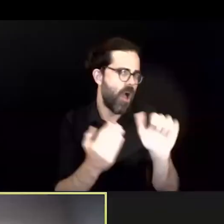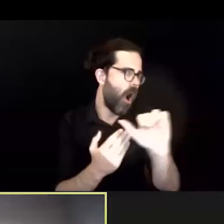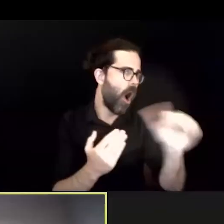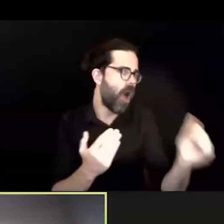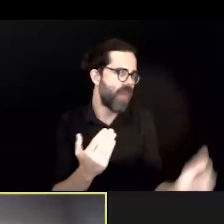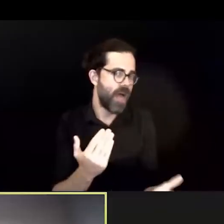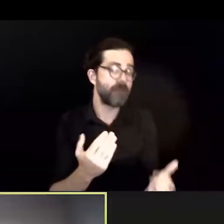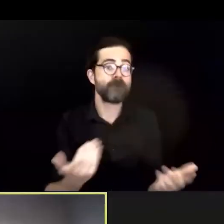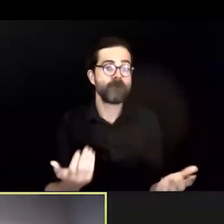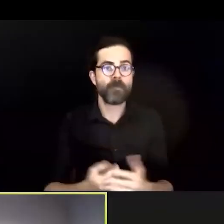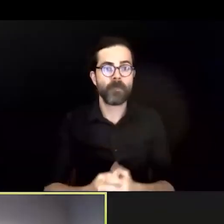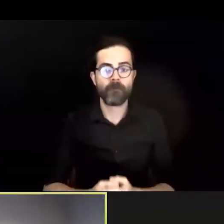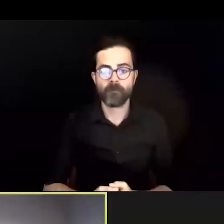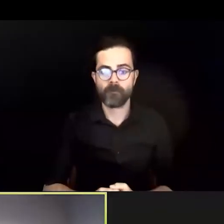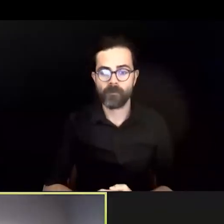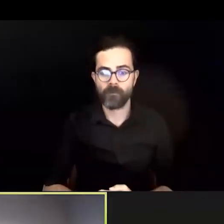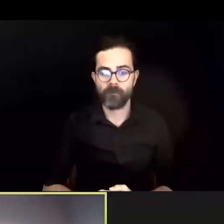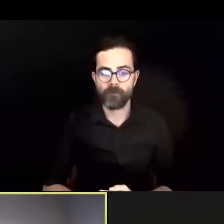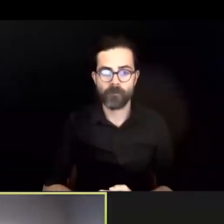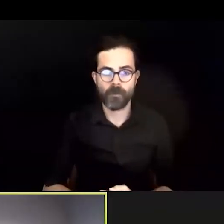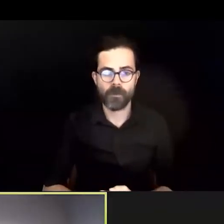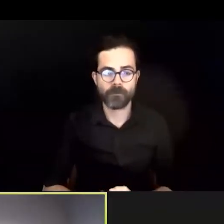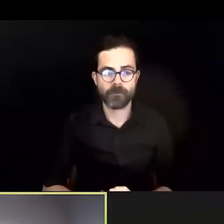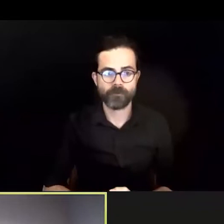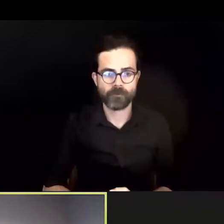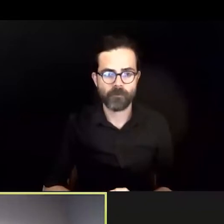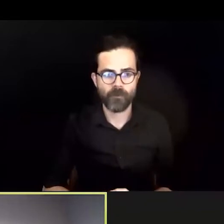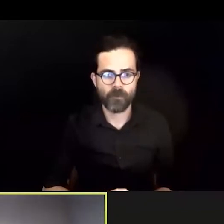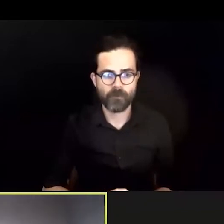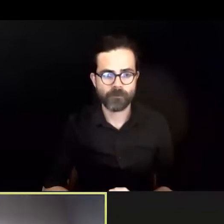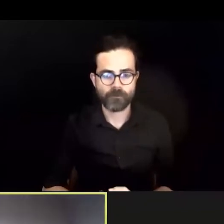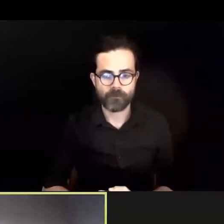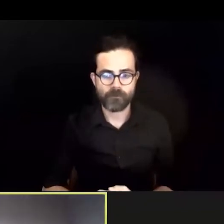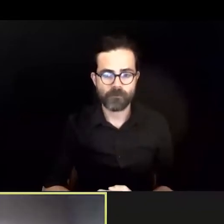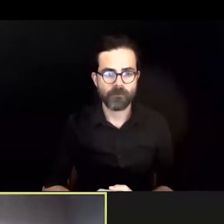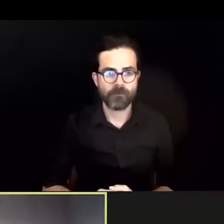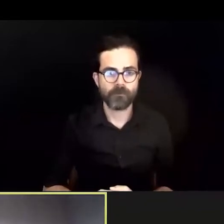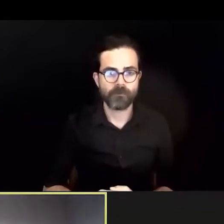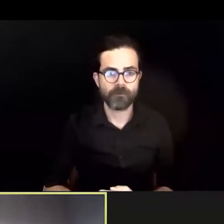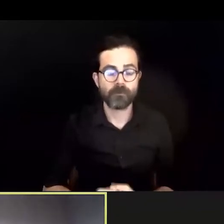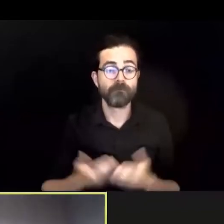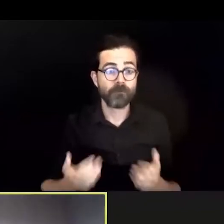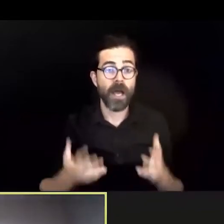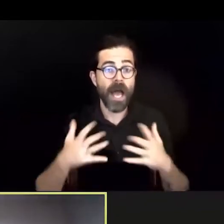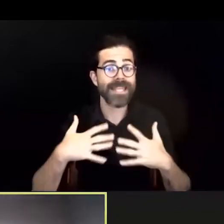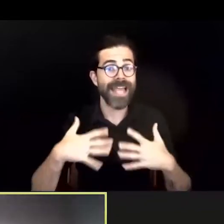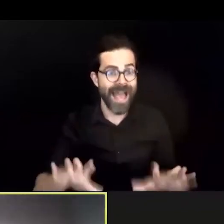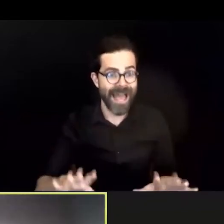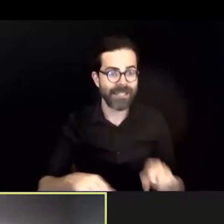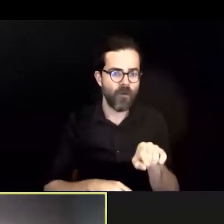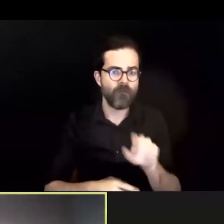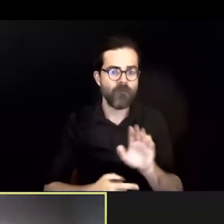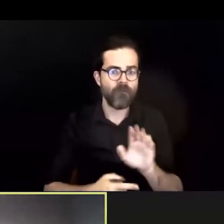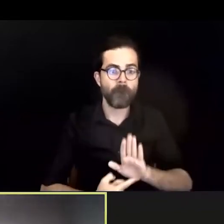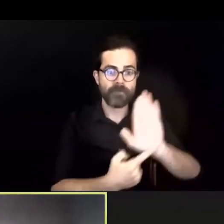Jan mentioned it as an example, and you touched on it at the end of your presentation with the questions. What if